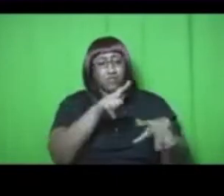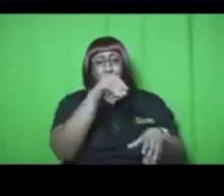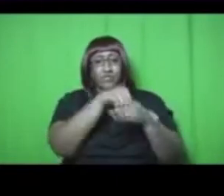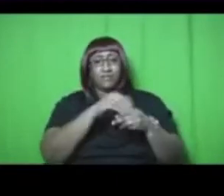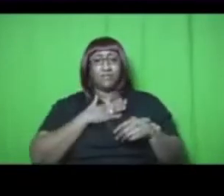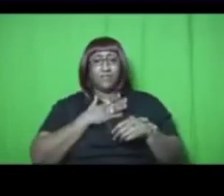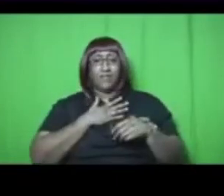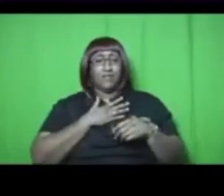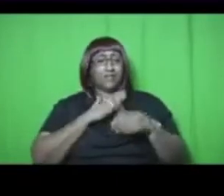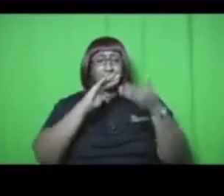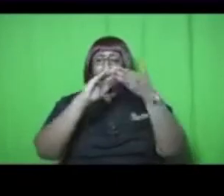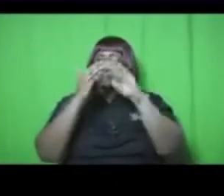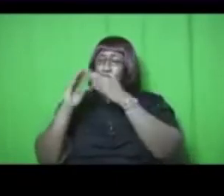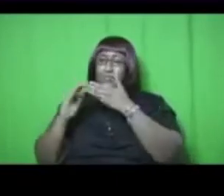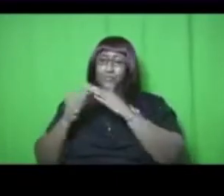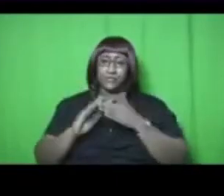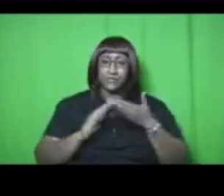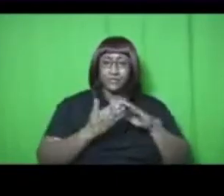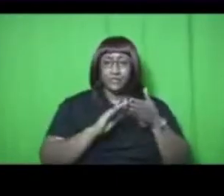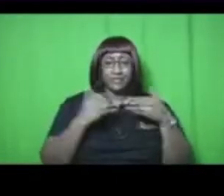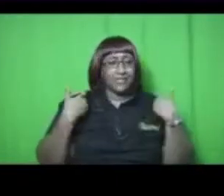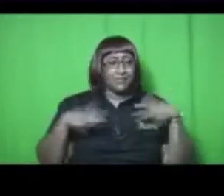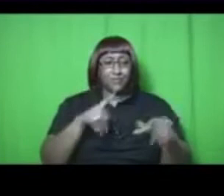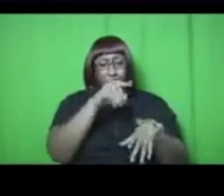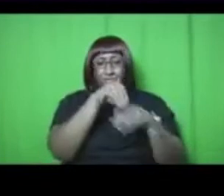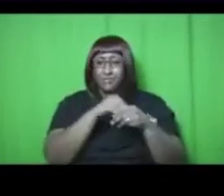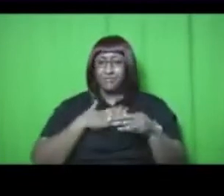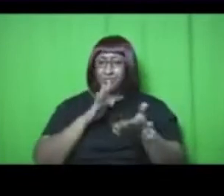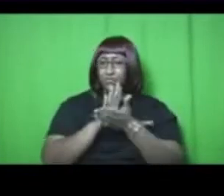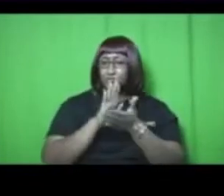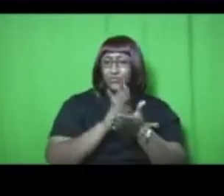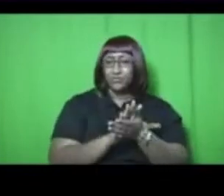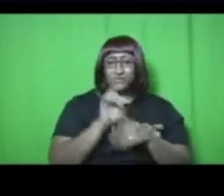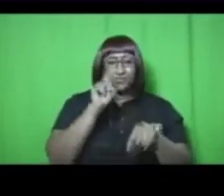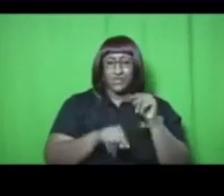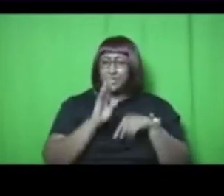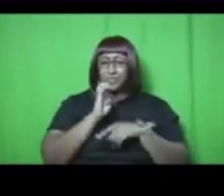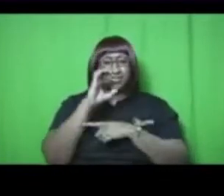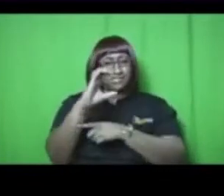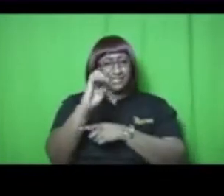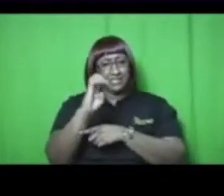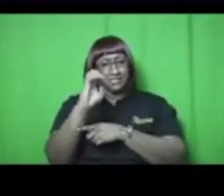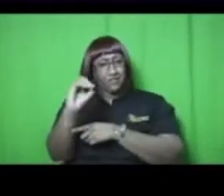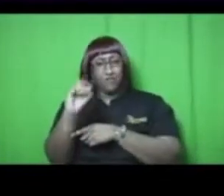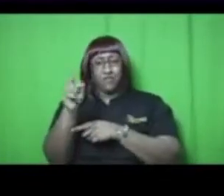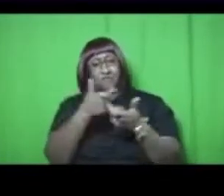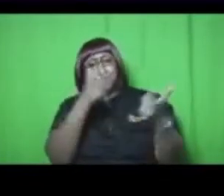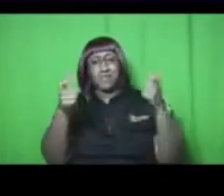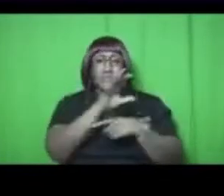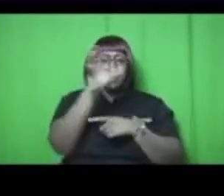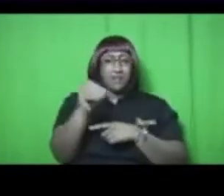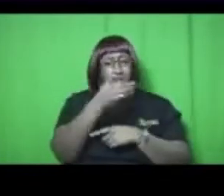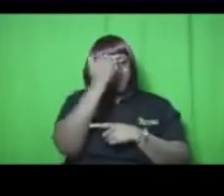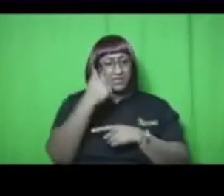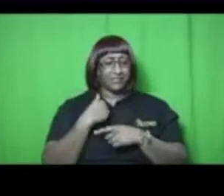suburban neighborhood. I don't want you in my elite schools. You can't be the CEO of a major company because